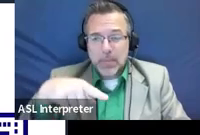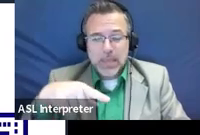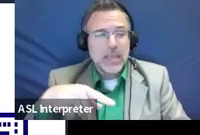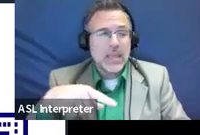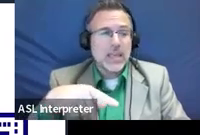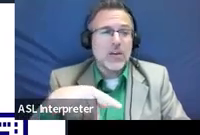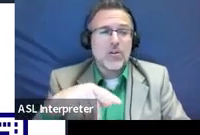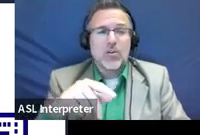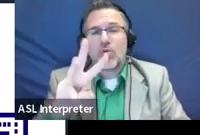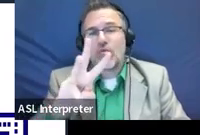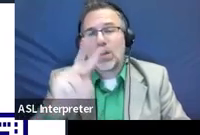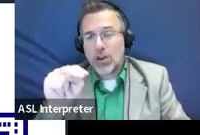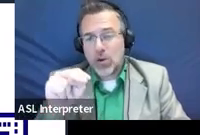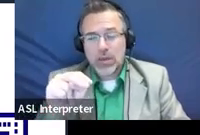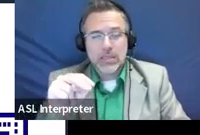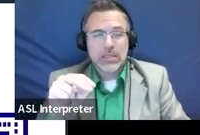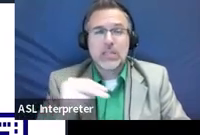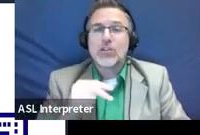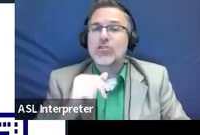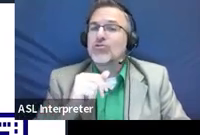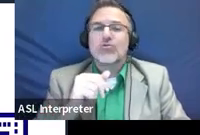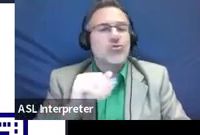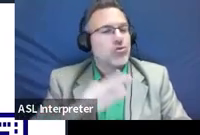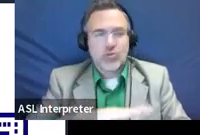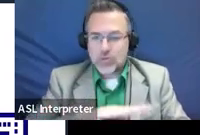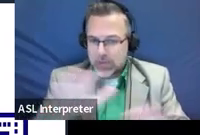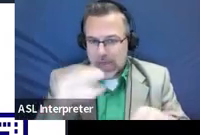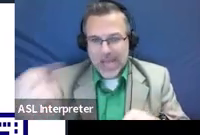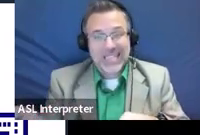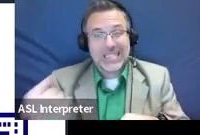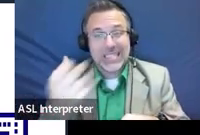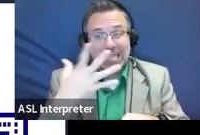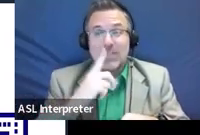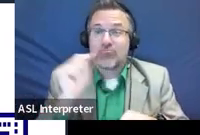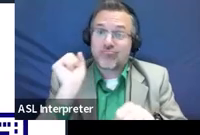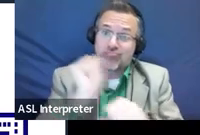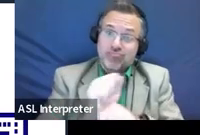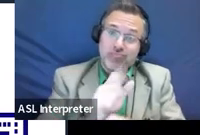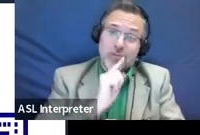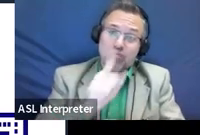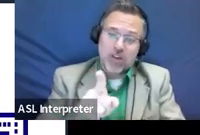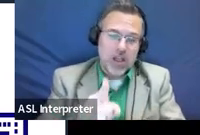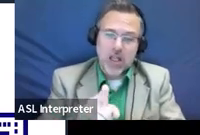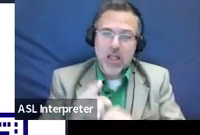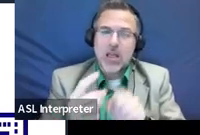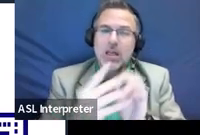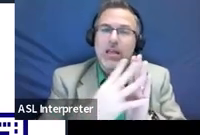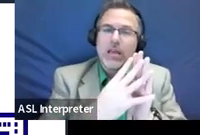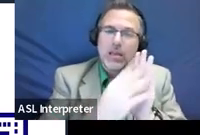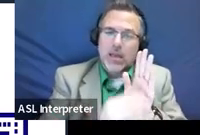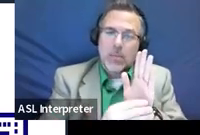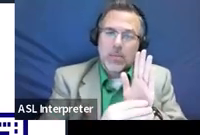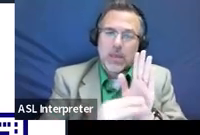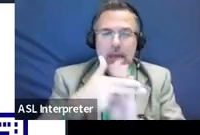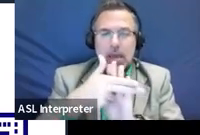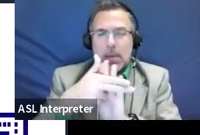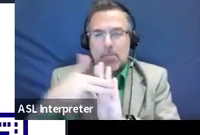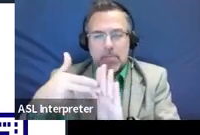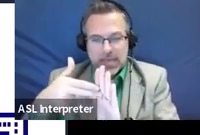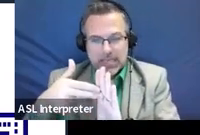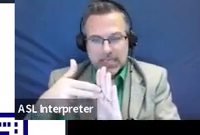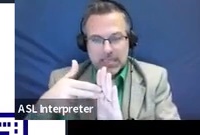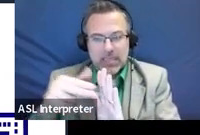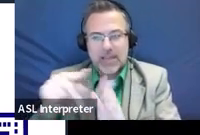be, please do not send us the actual form. Copy and paste it out and stick it in an email